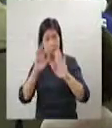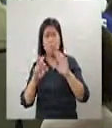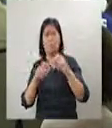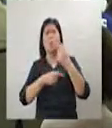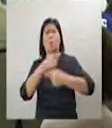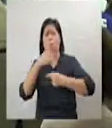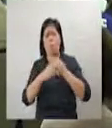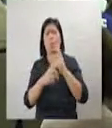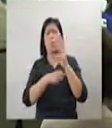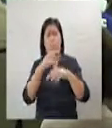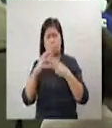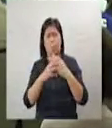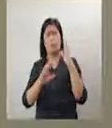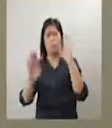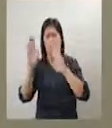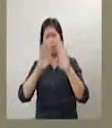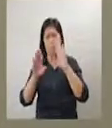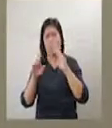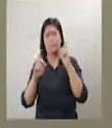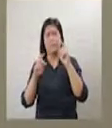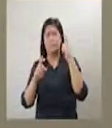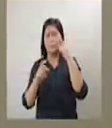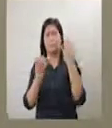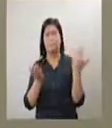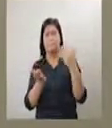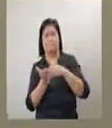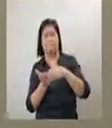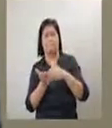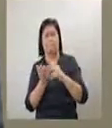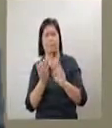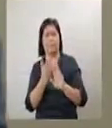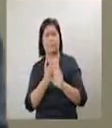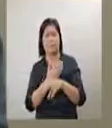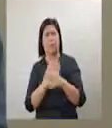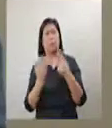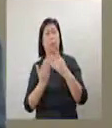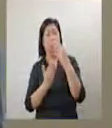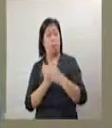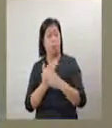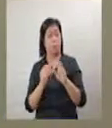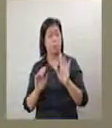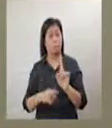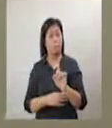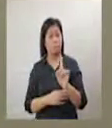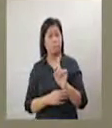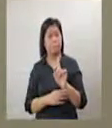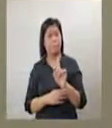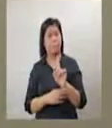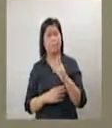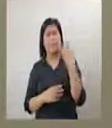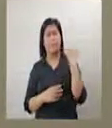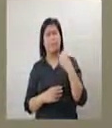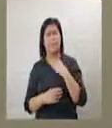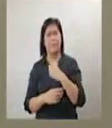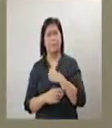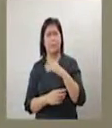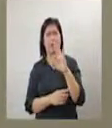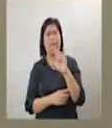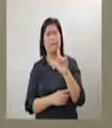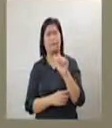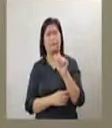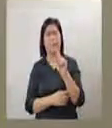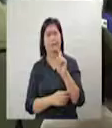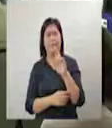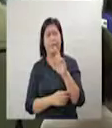the program of then Senator Flavier, Doctors to the Barrios. We need to intensify